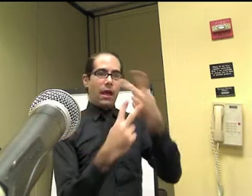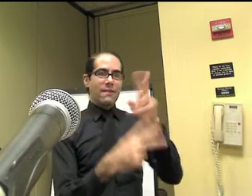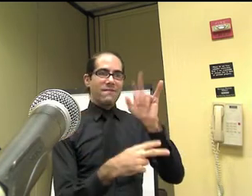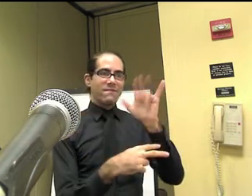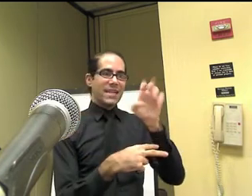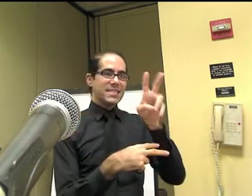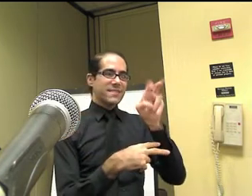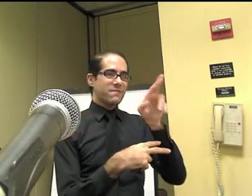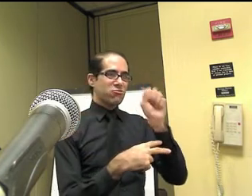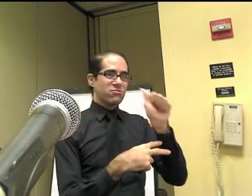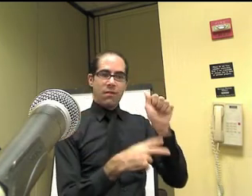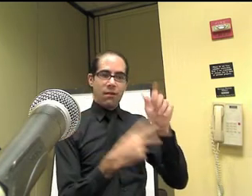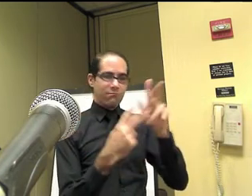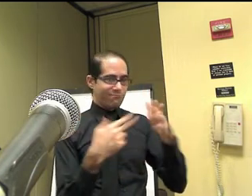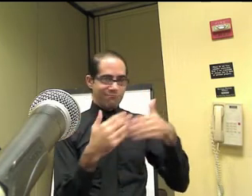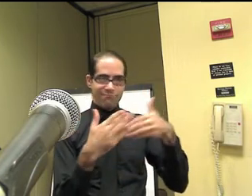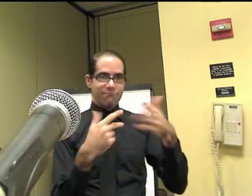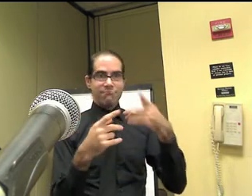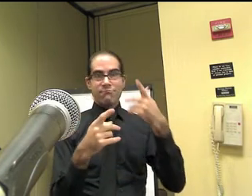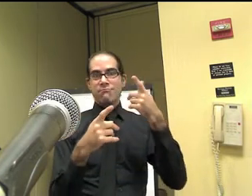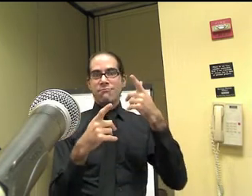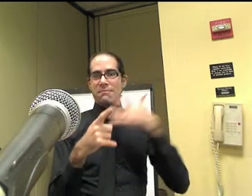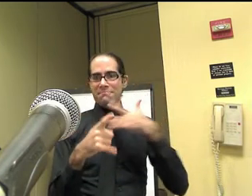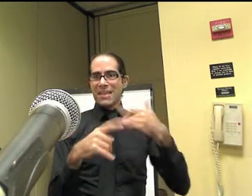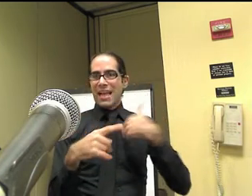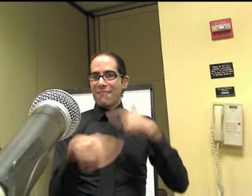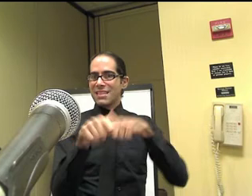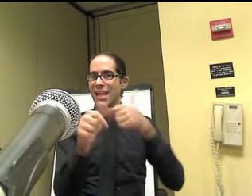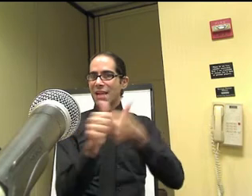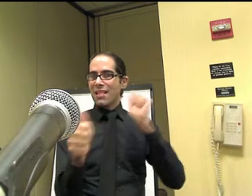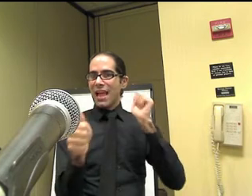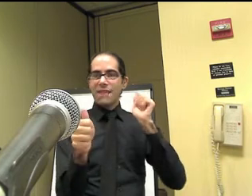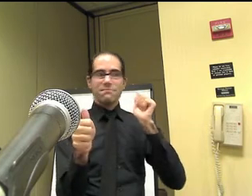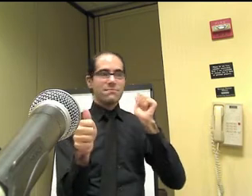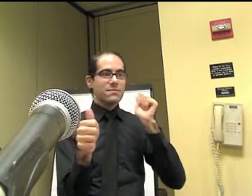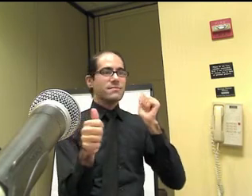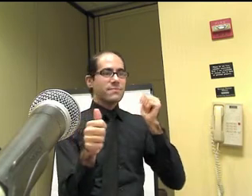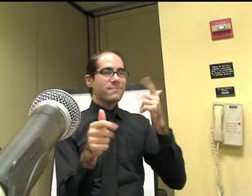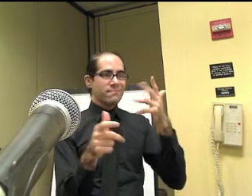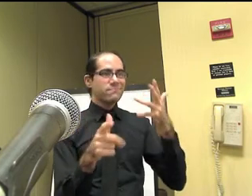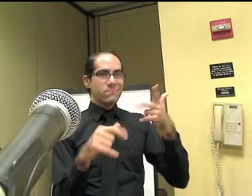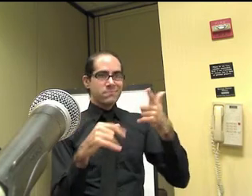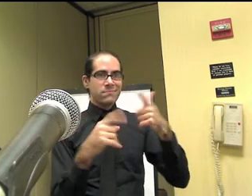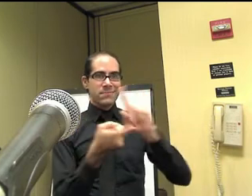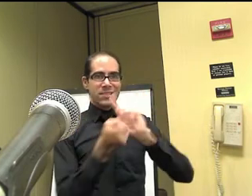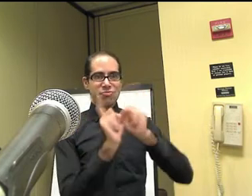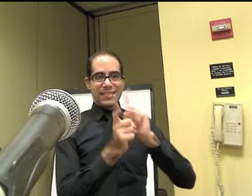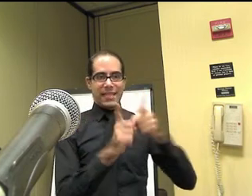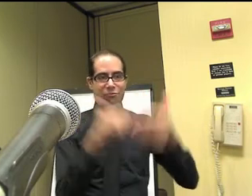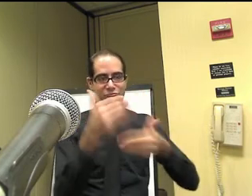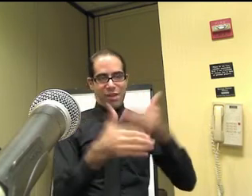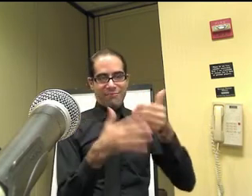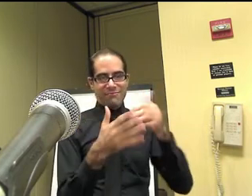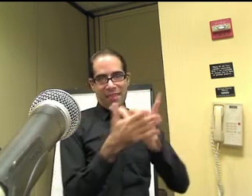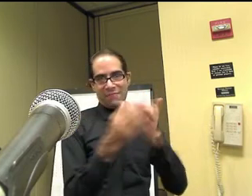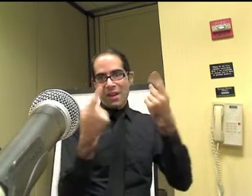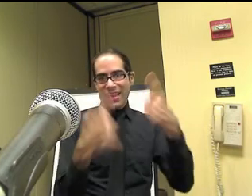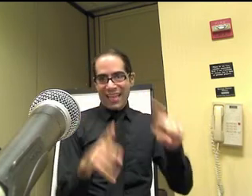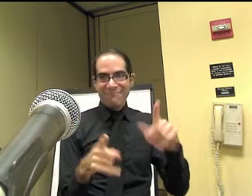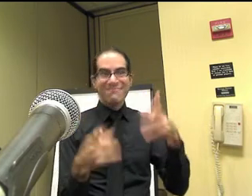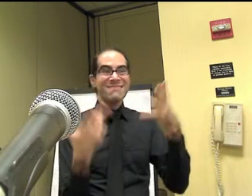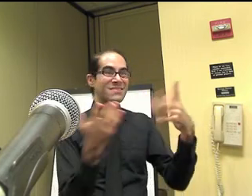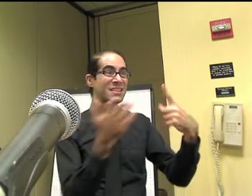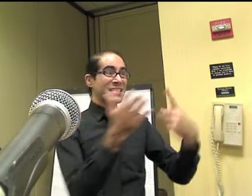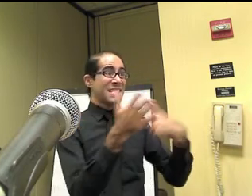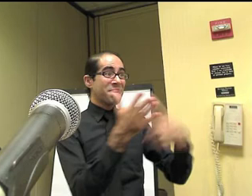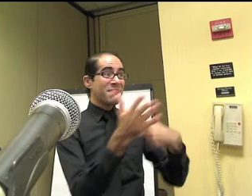problem when you go between two spoken languages or a sign language and a spoken language. There is a time lag,